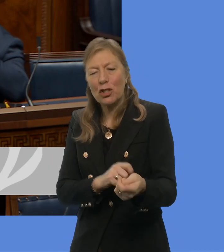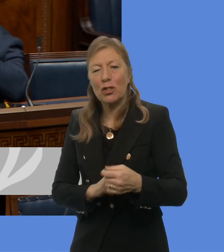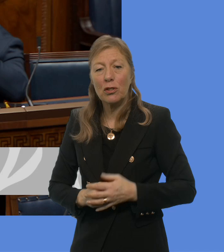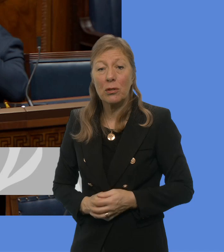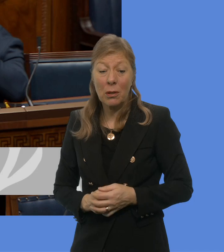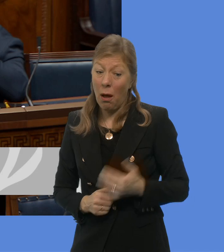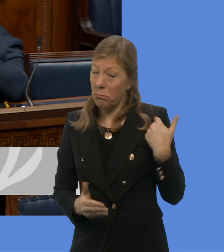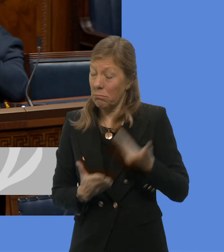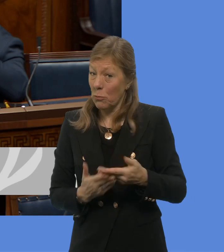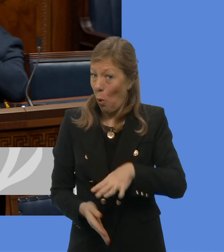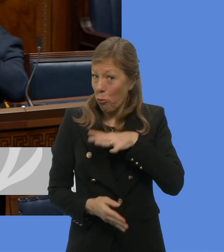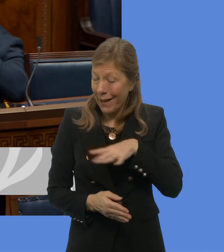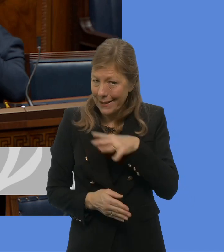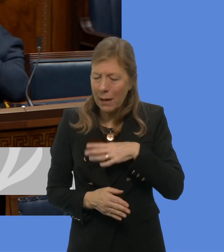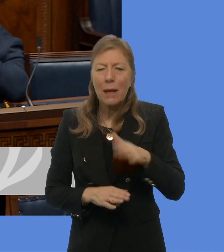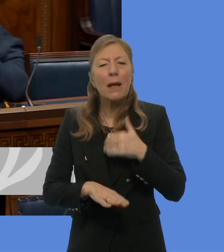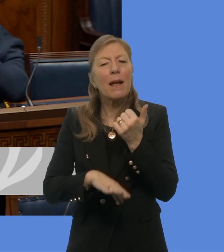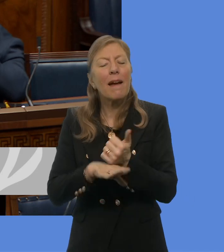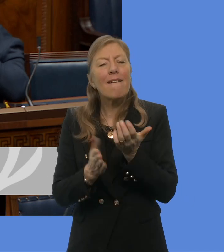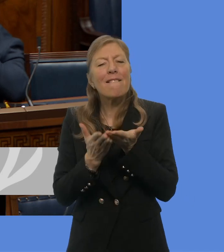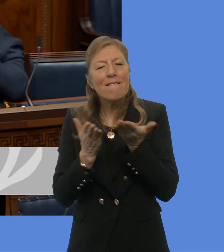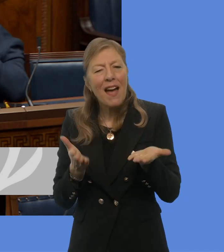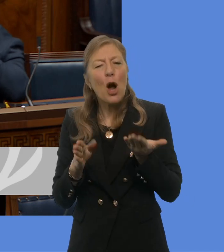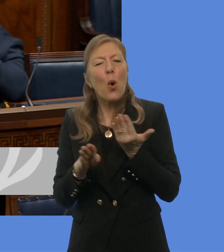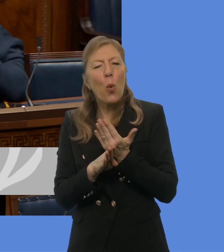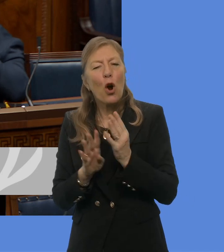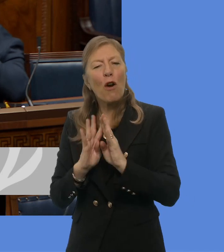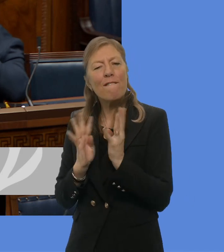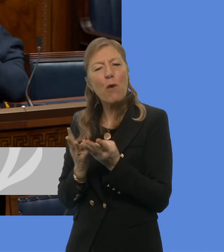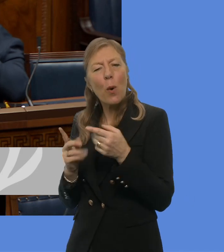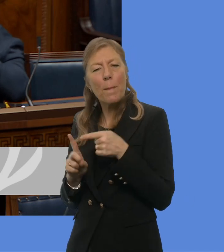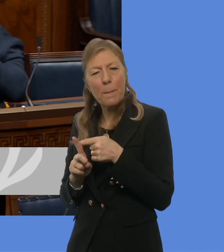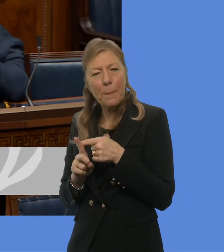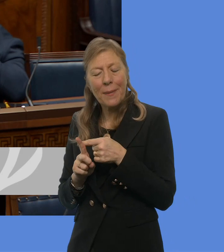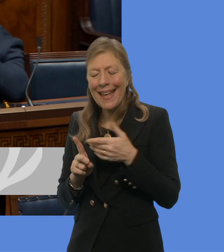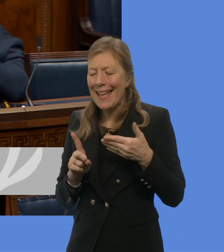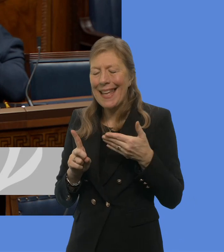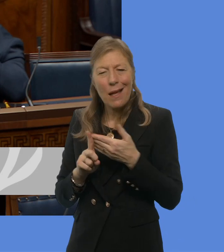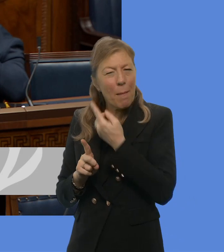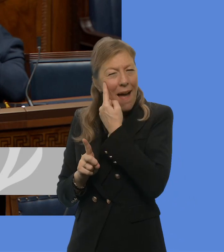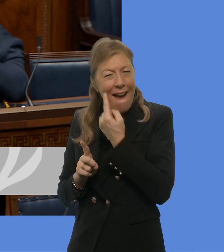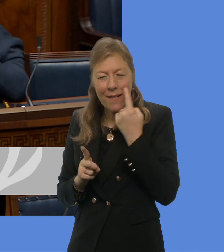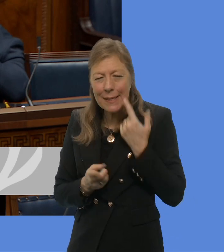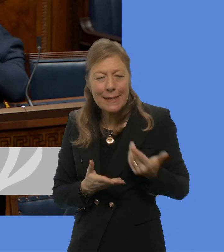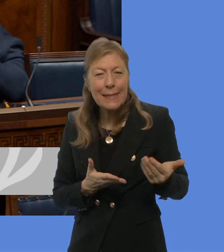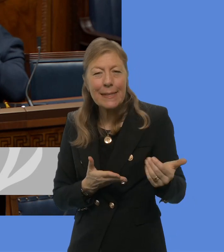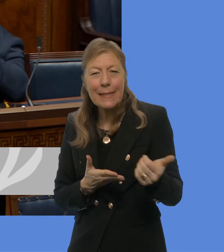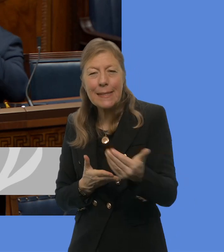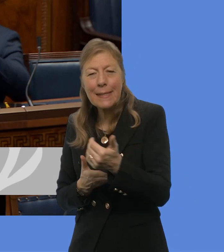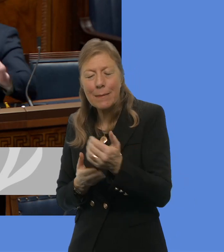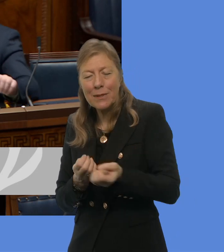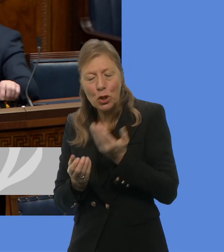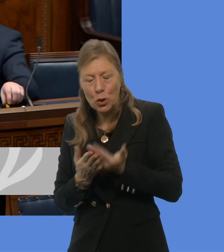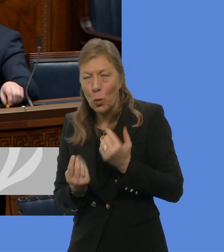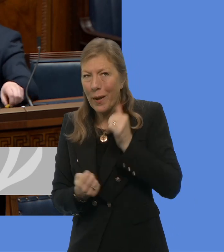include the establishment of the Fair Work Forum, which aims to gather evidence to support additional investment in the sector. Also to make it a